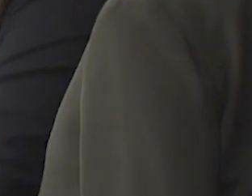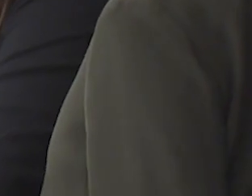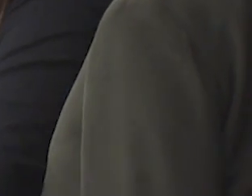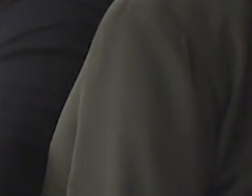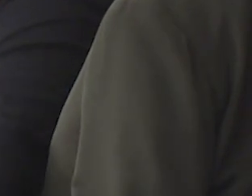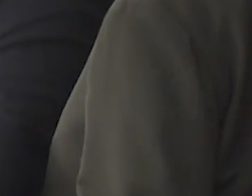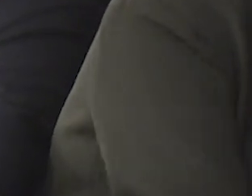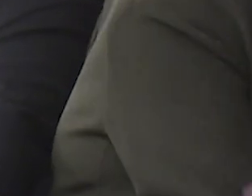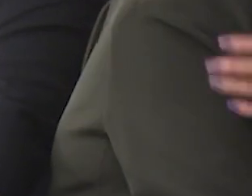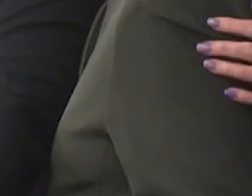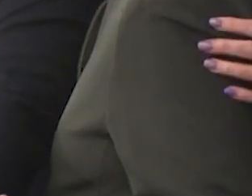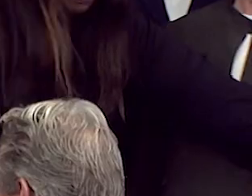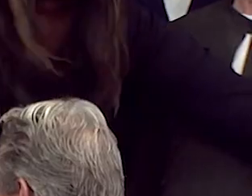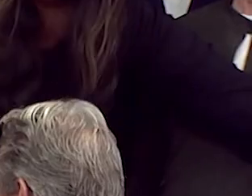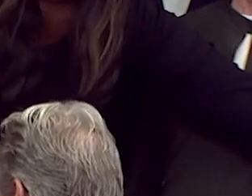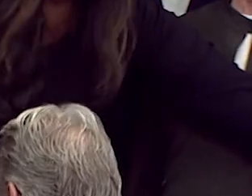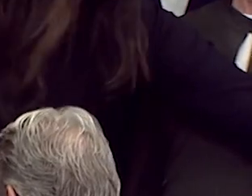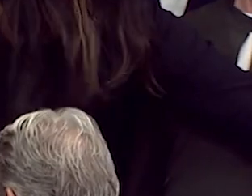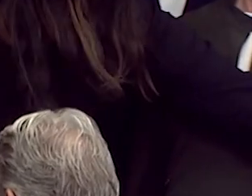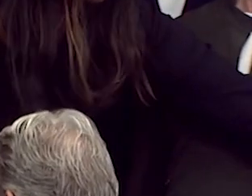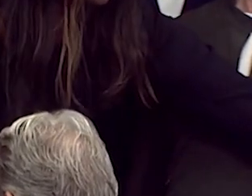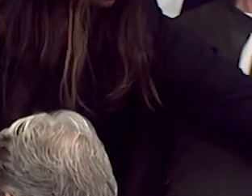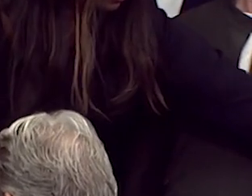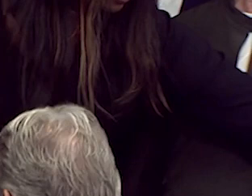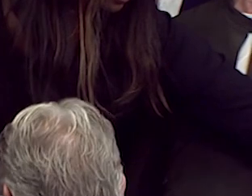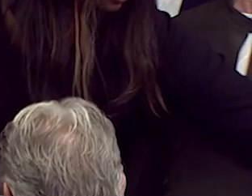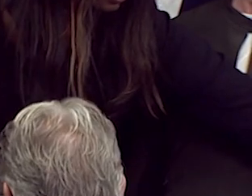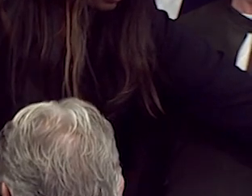Can you grab this? Right here, sir? Sir, right here.